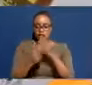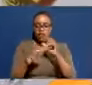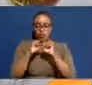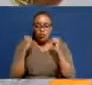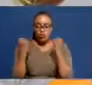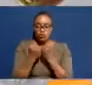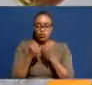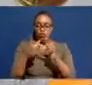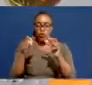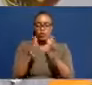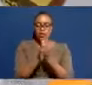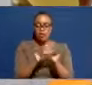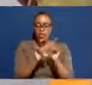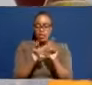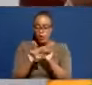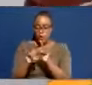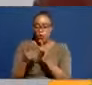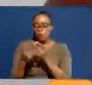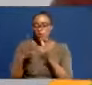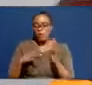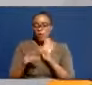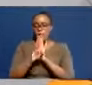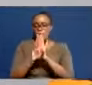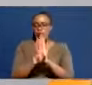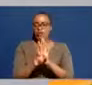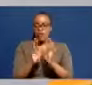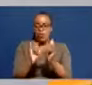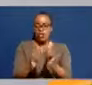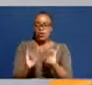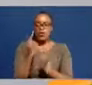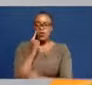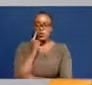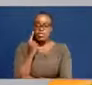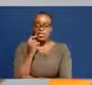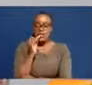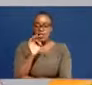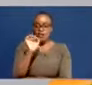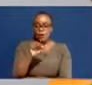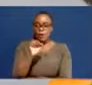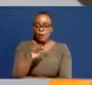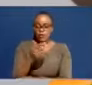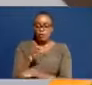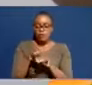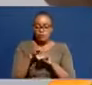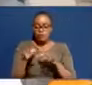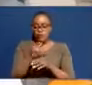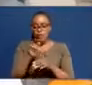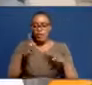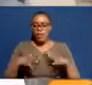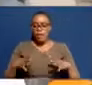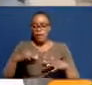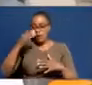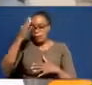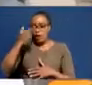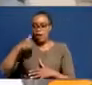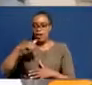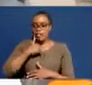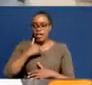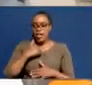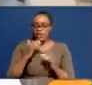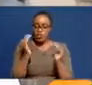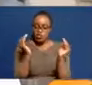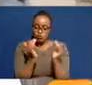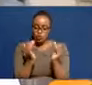media platforms and referrals. We are trying to see whether we can hit the market out there because we have been having a very